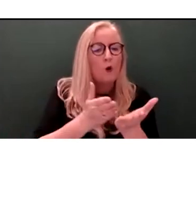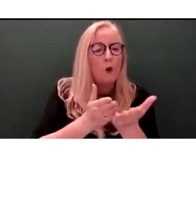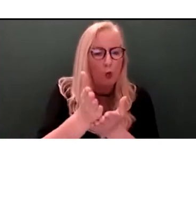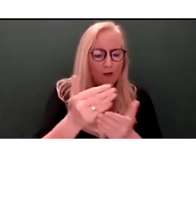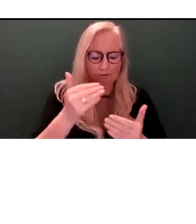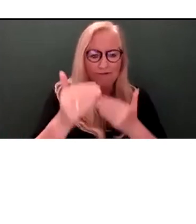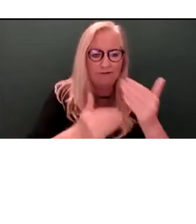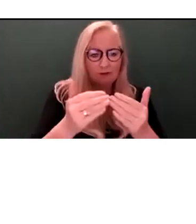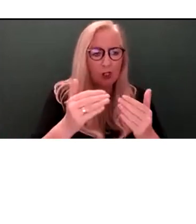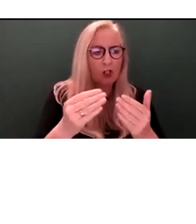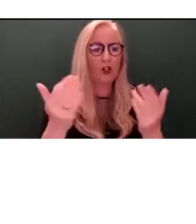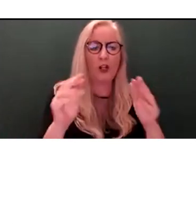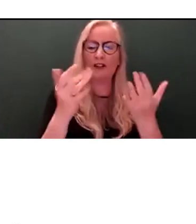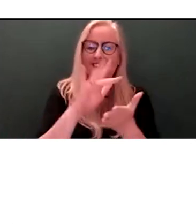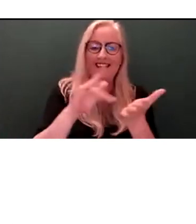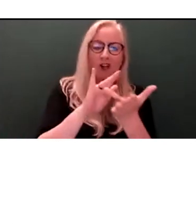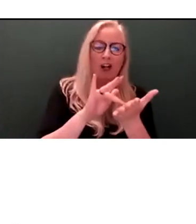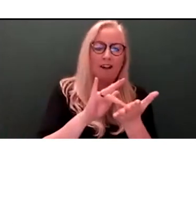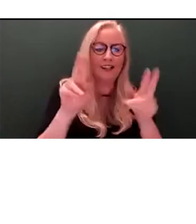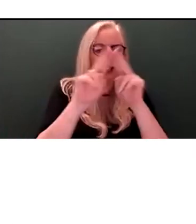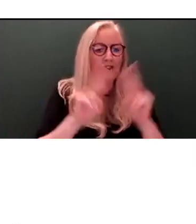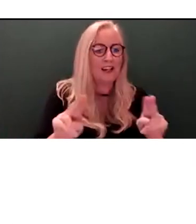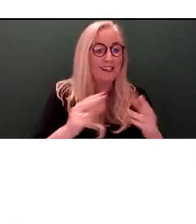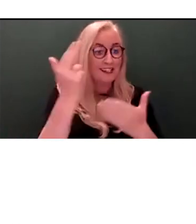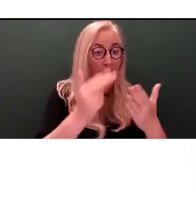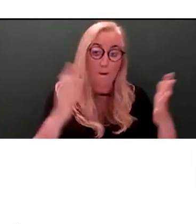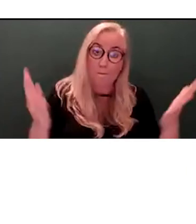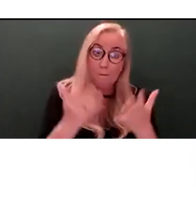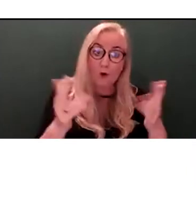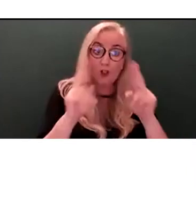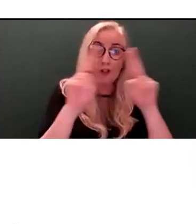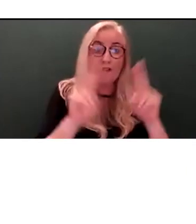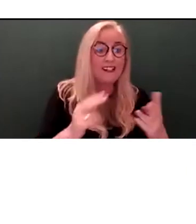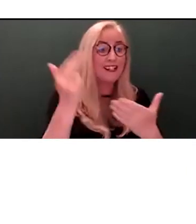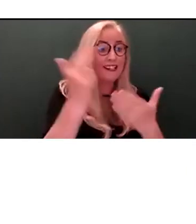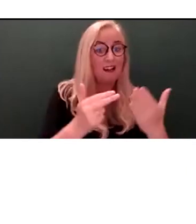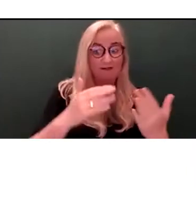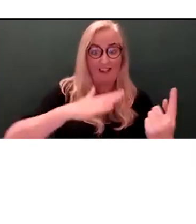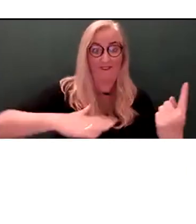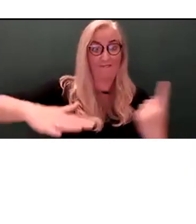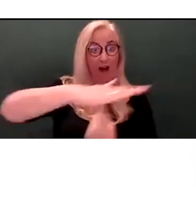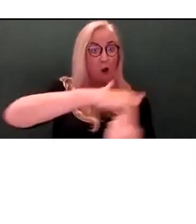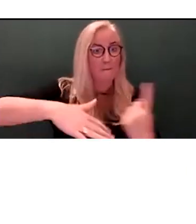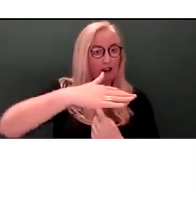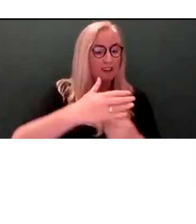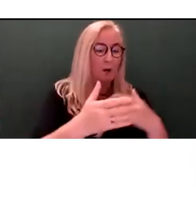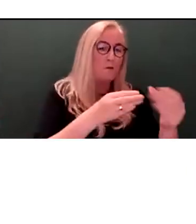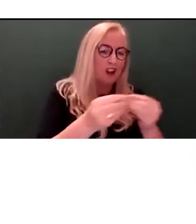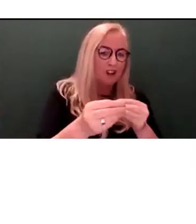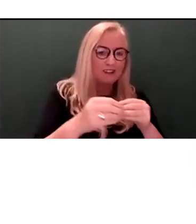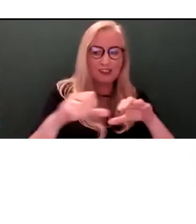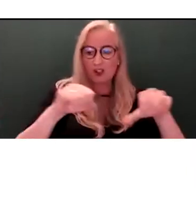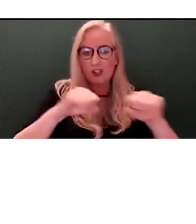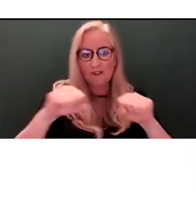in Universal Design to promote universal design of the built environment, products, services,